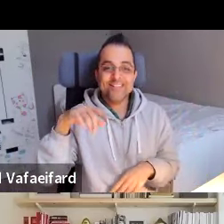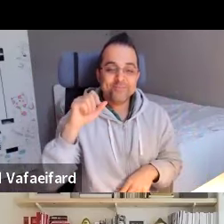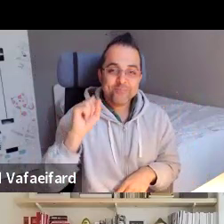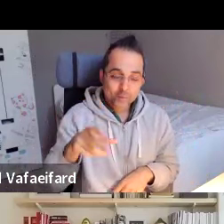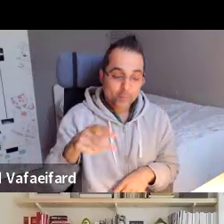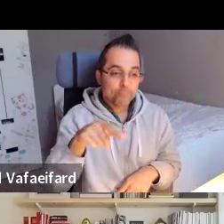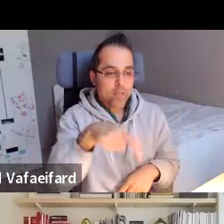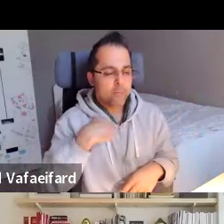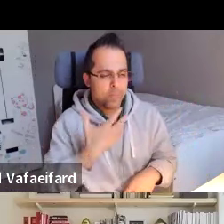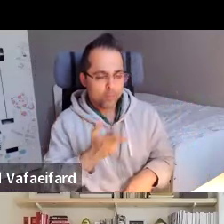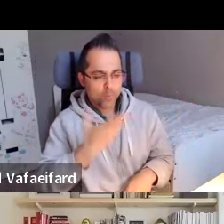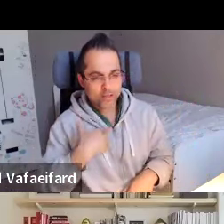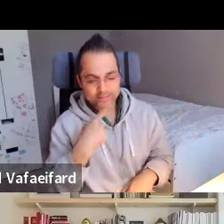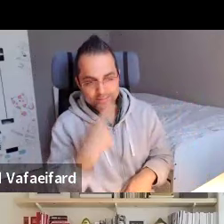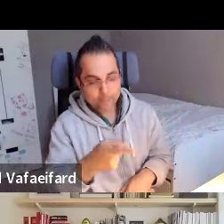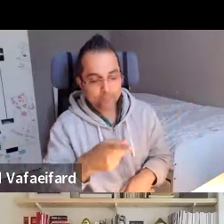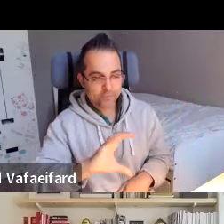Anyway,